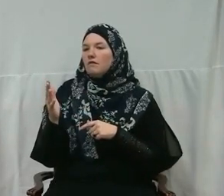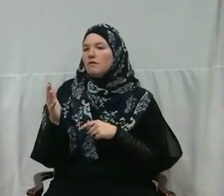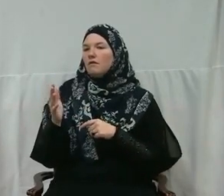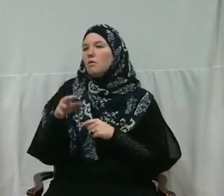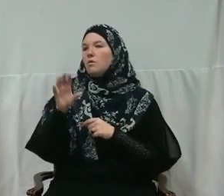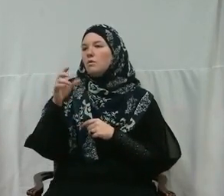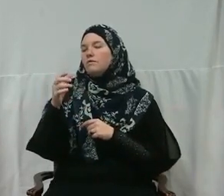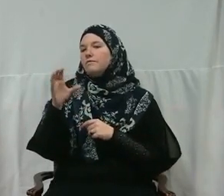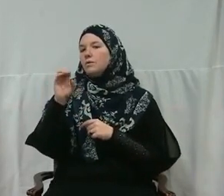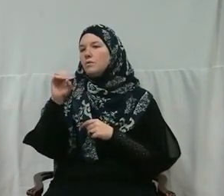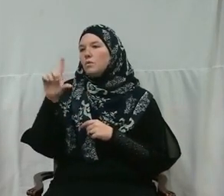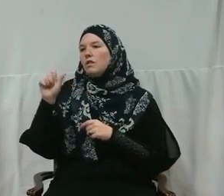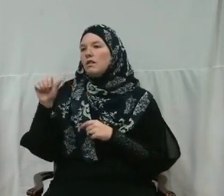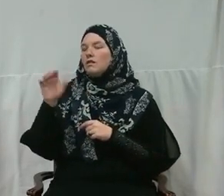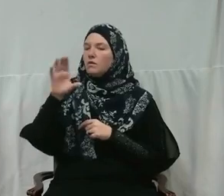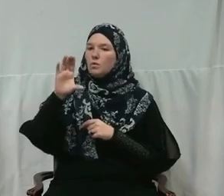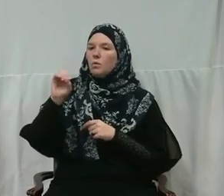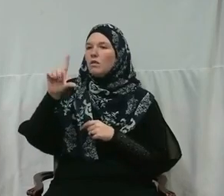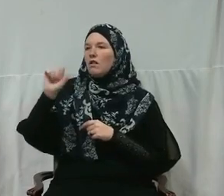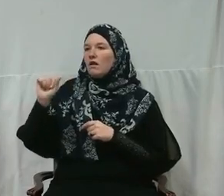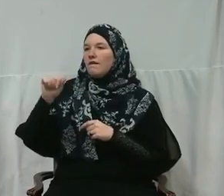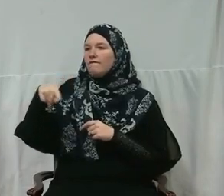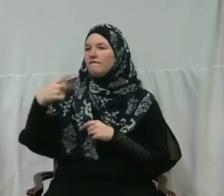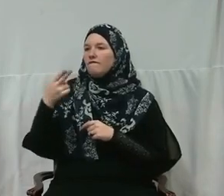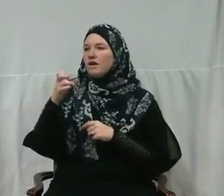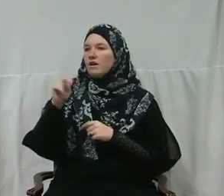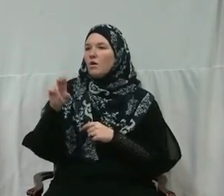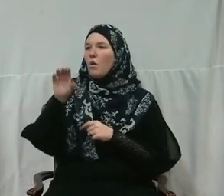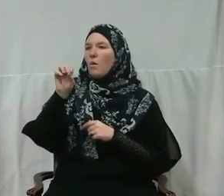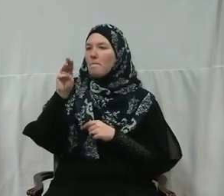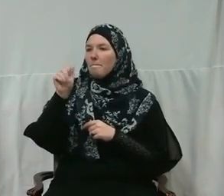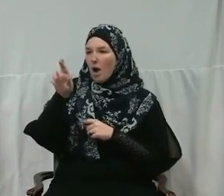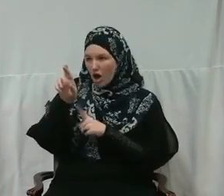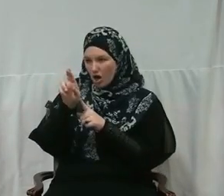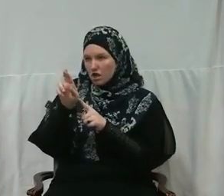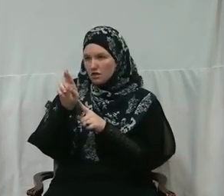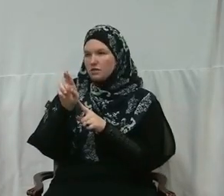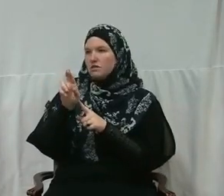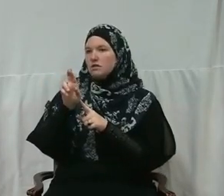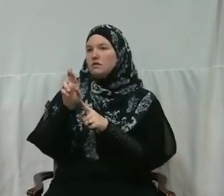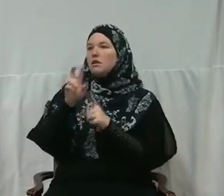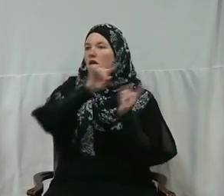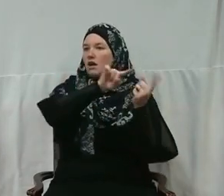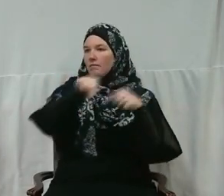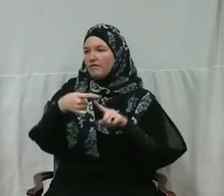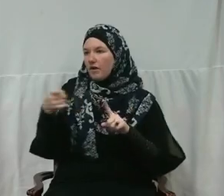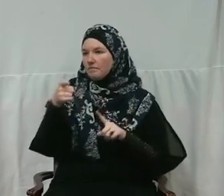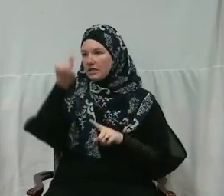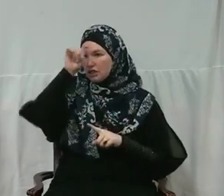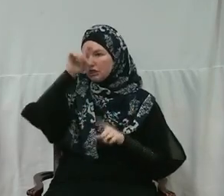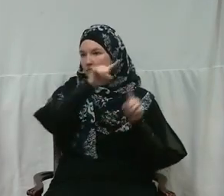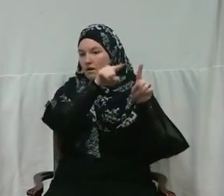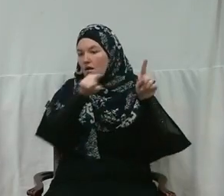al-Rashidin. We know the story of Umar ibn al-Khattab calling down from Egypt to